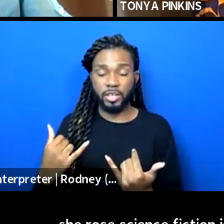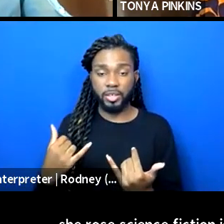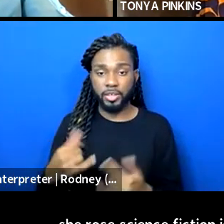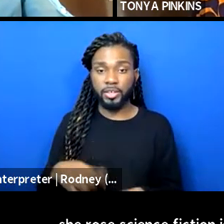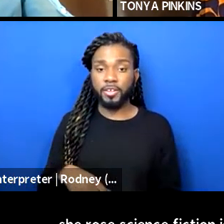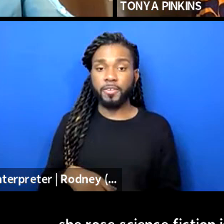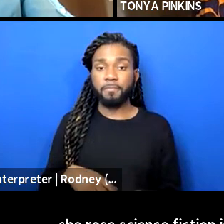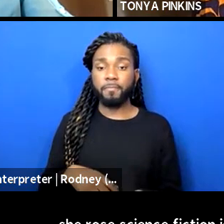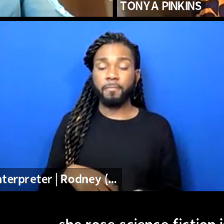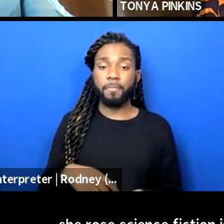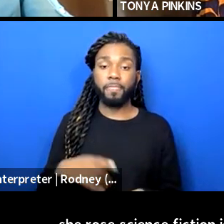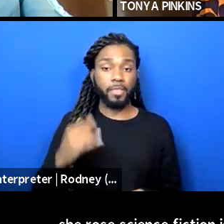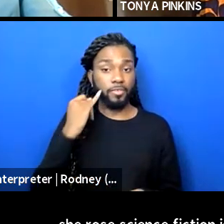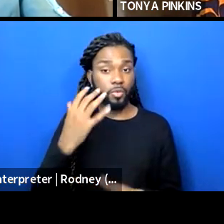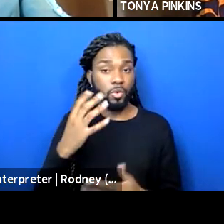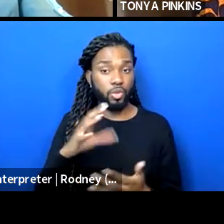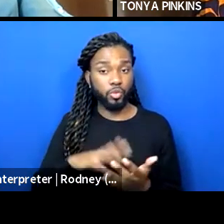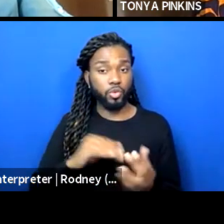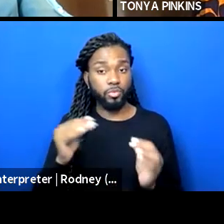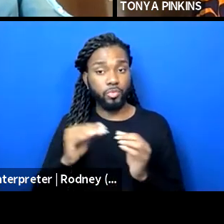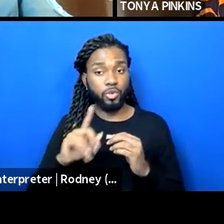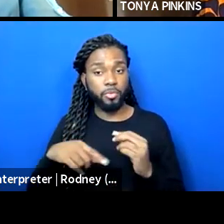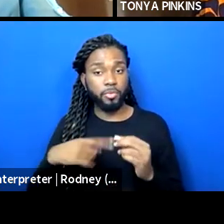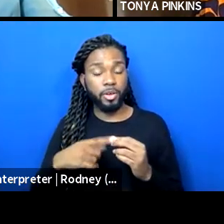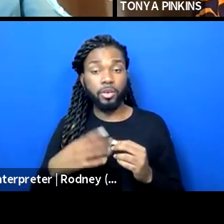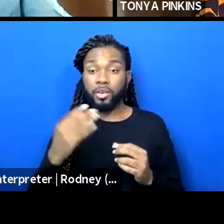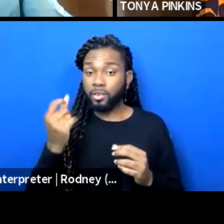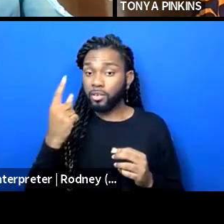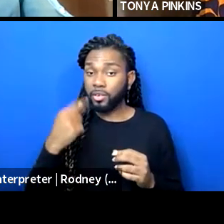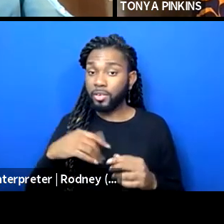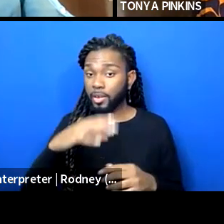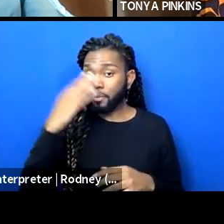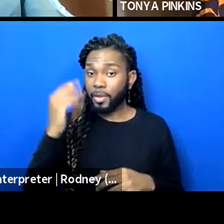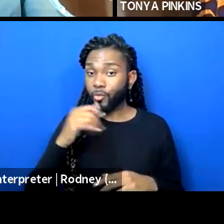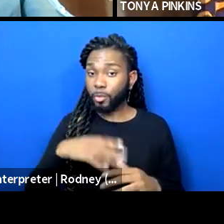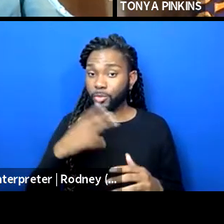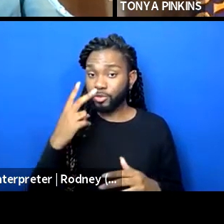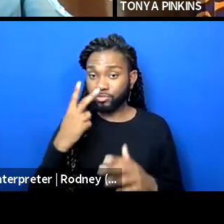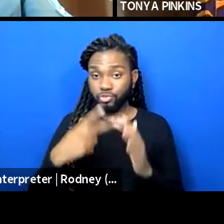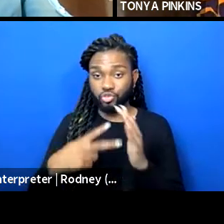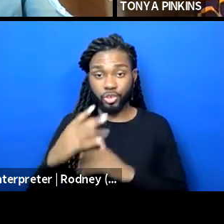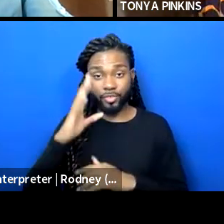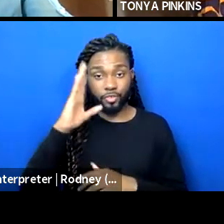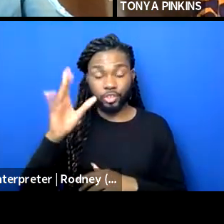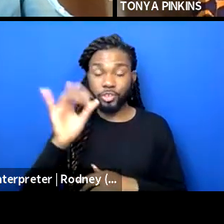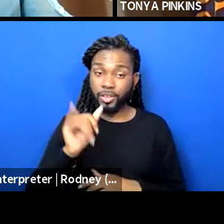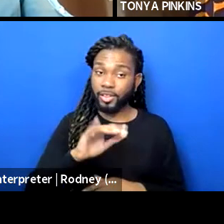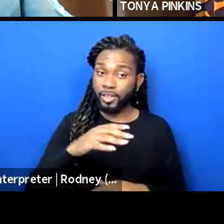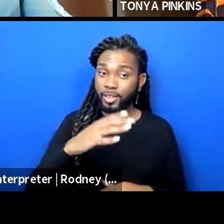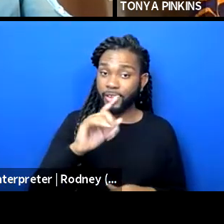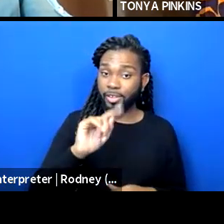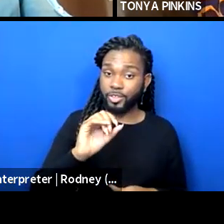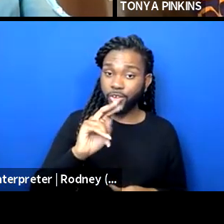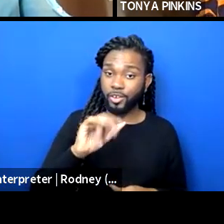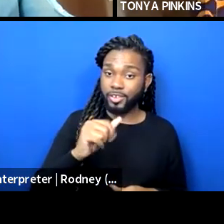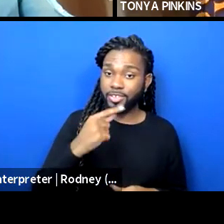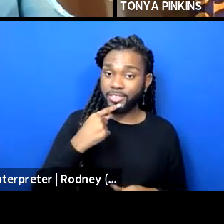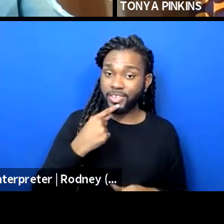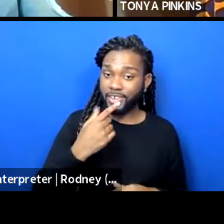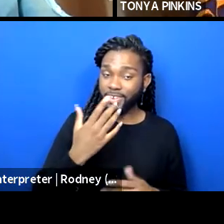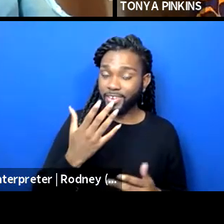you want to learn more about, and this is a Black woman saw the future, as Tonya said from the beginning, and nobody